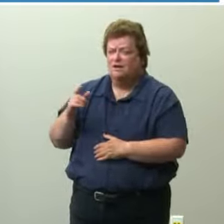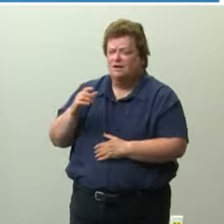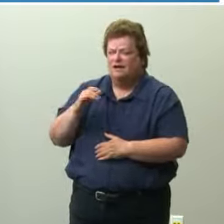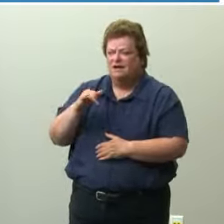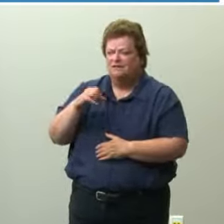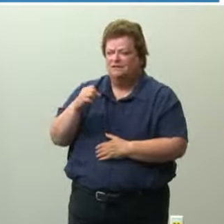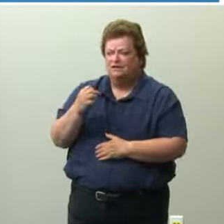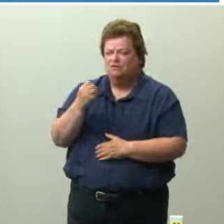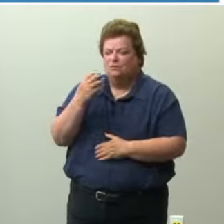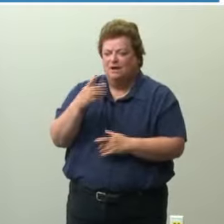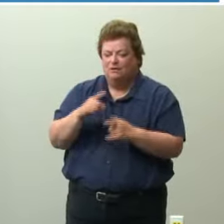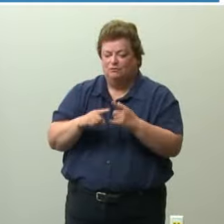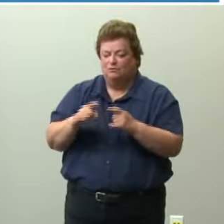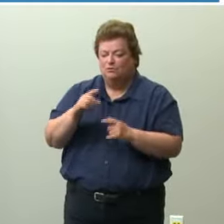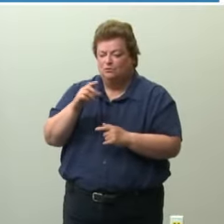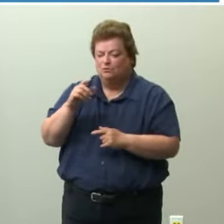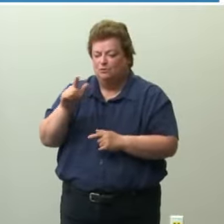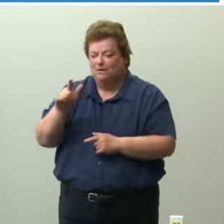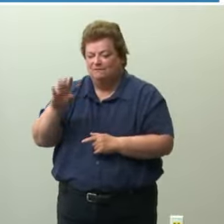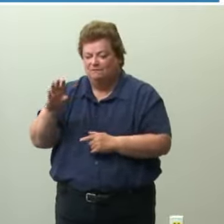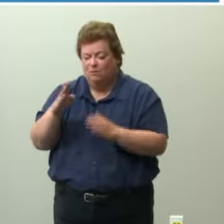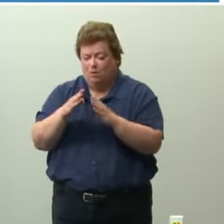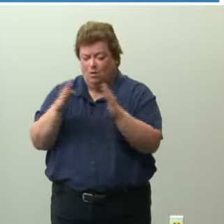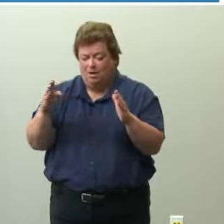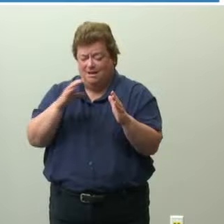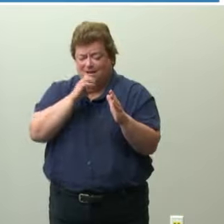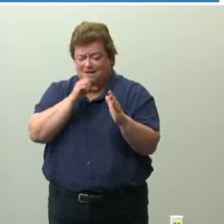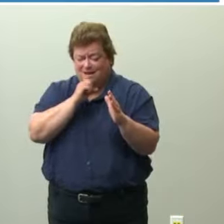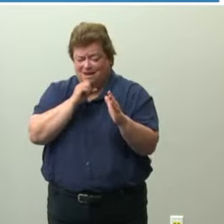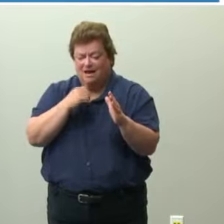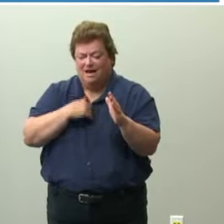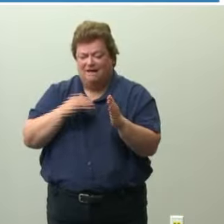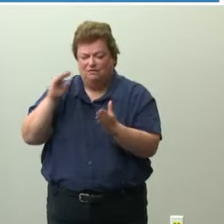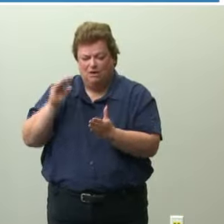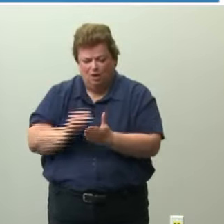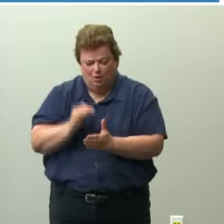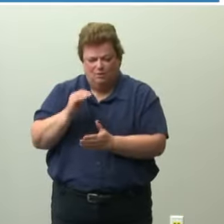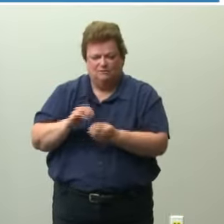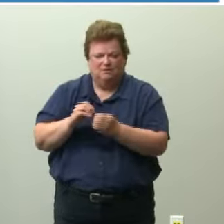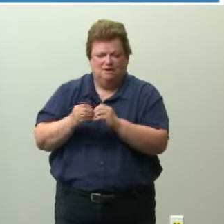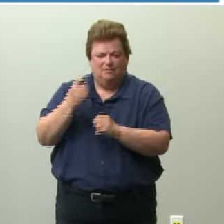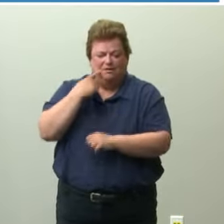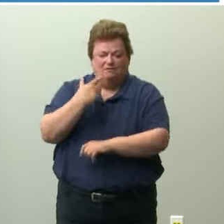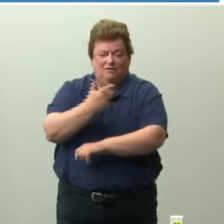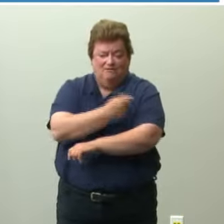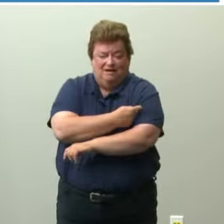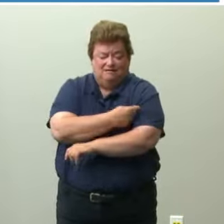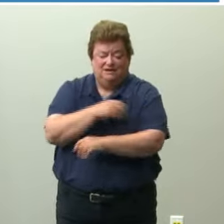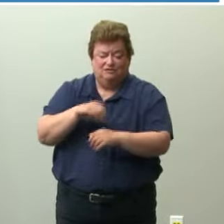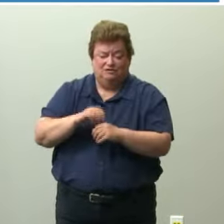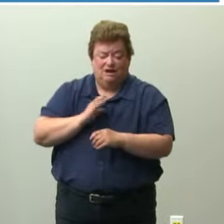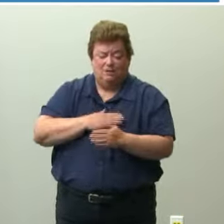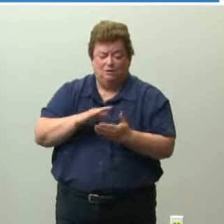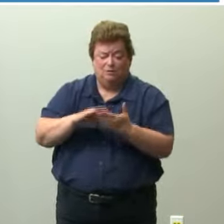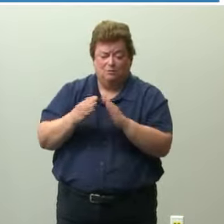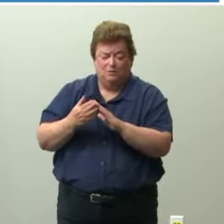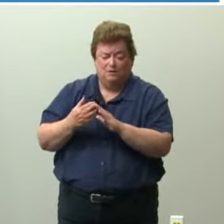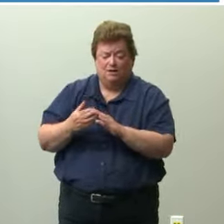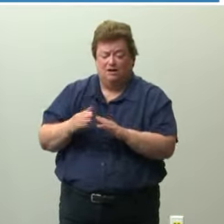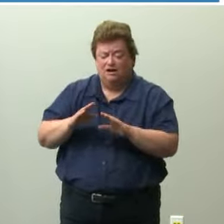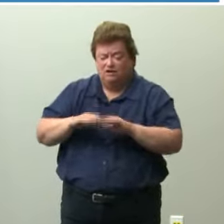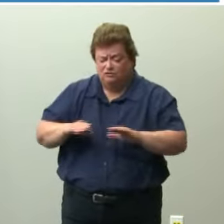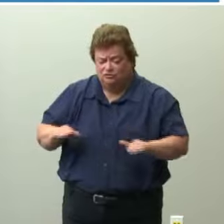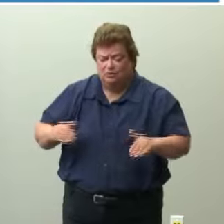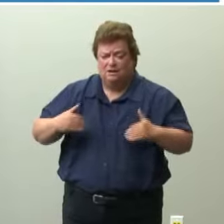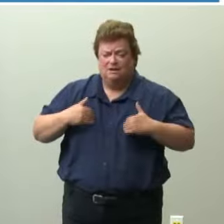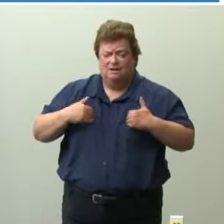to 24-year-old age groups have the lowest vaccination rates in our community. Children and young